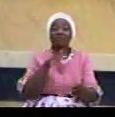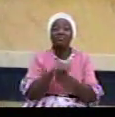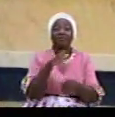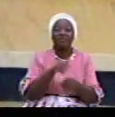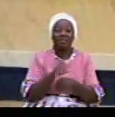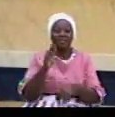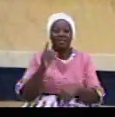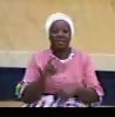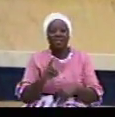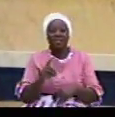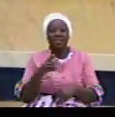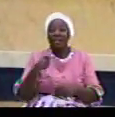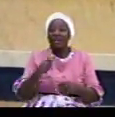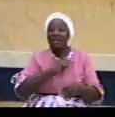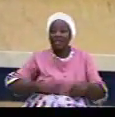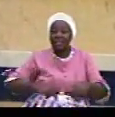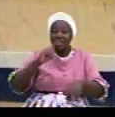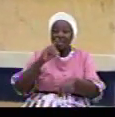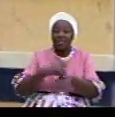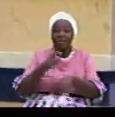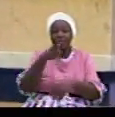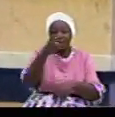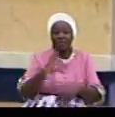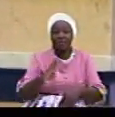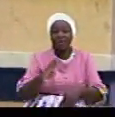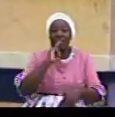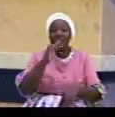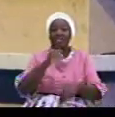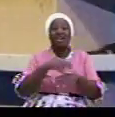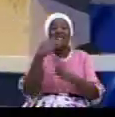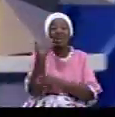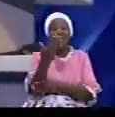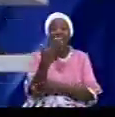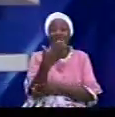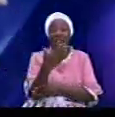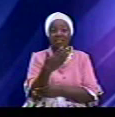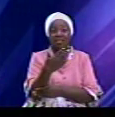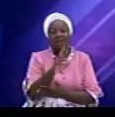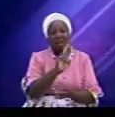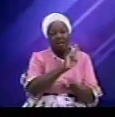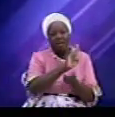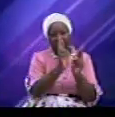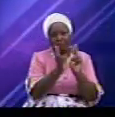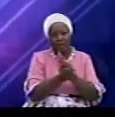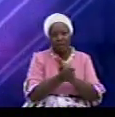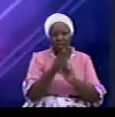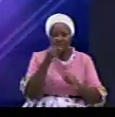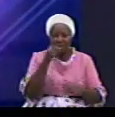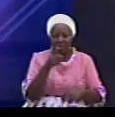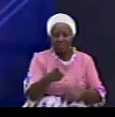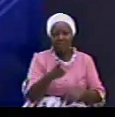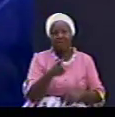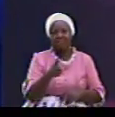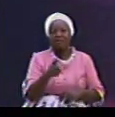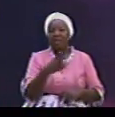The kingdom of God is at hand. Repent ye and